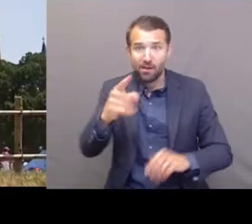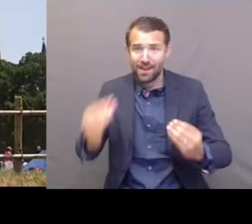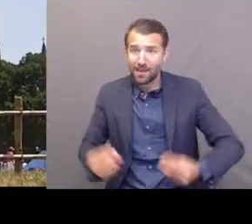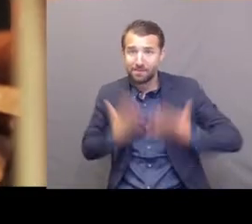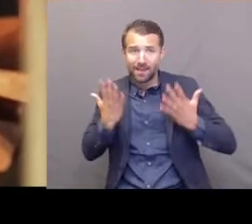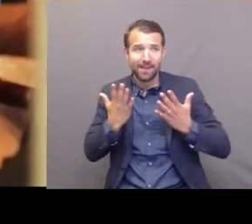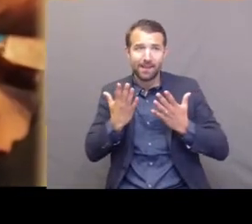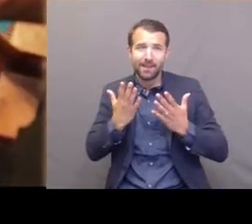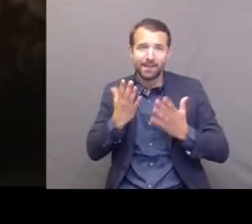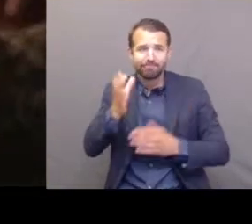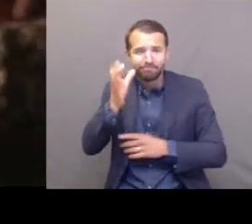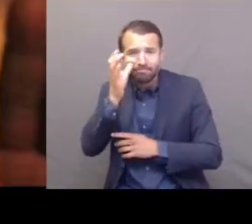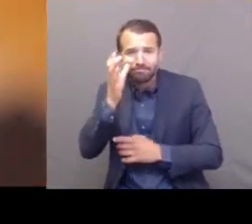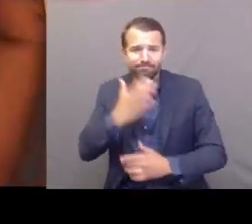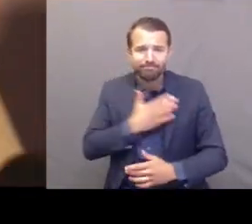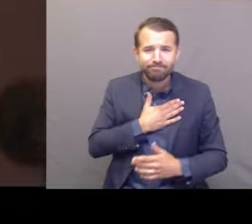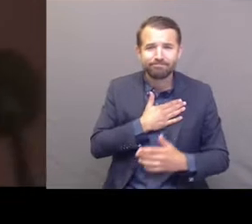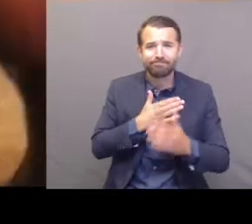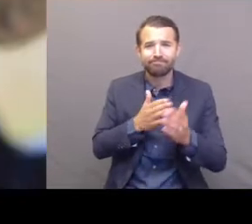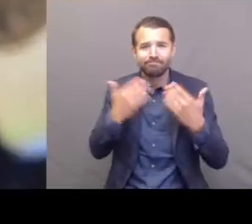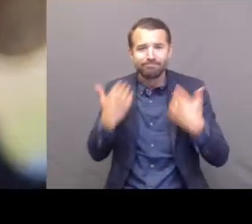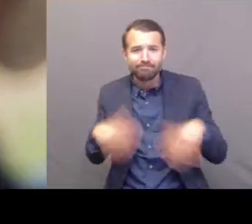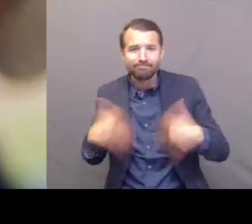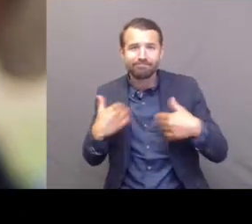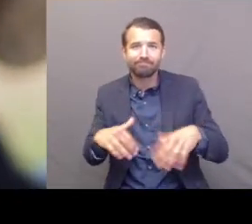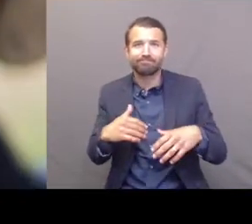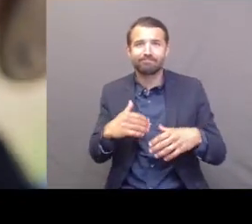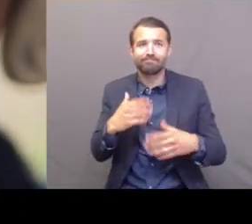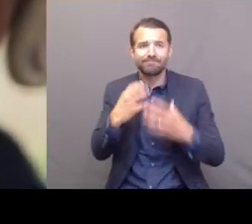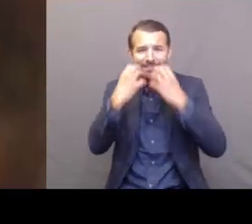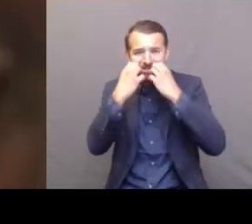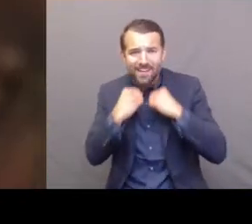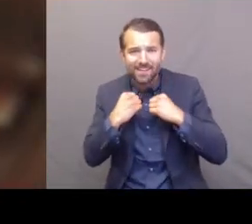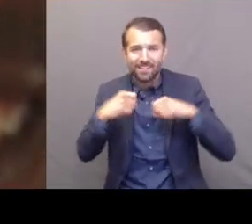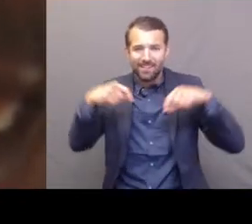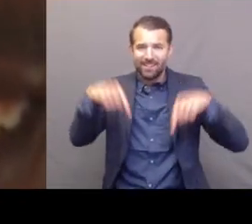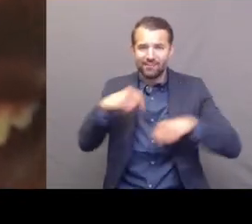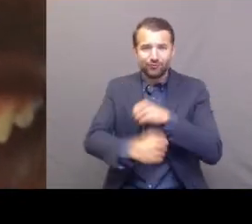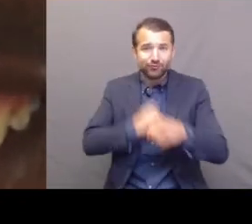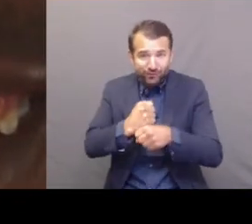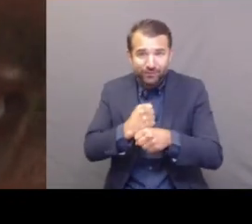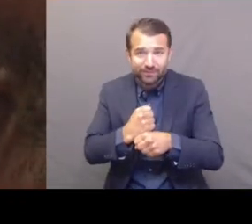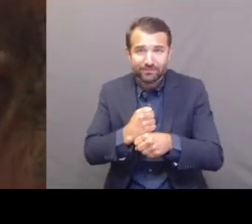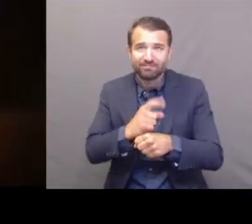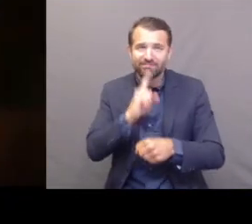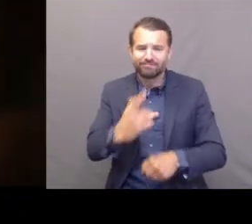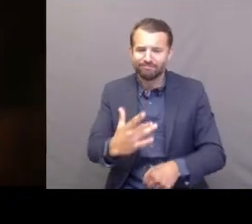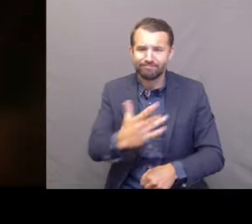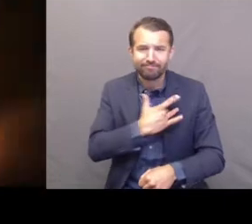their stories and find collective care, particularly this year, in the sharing. Thank